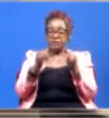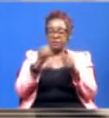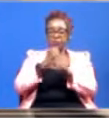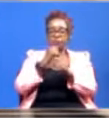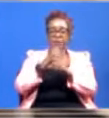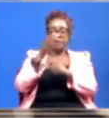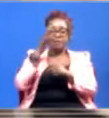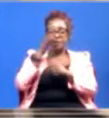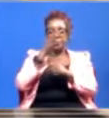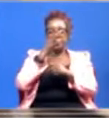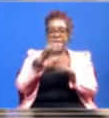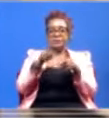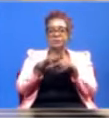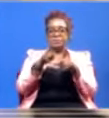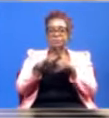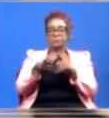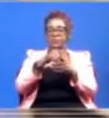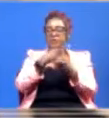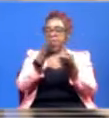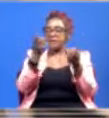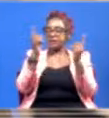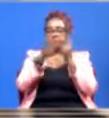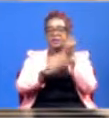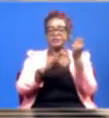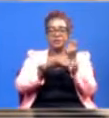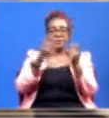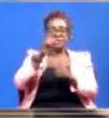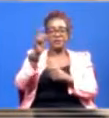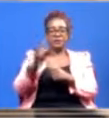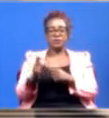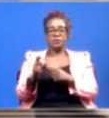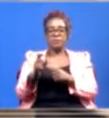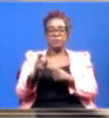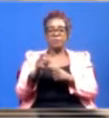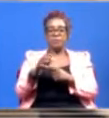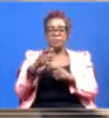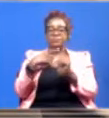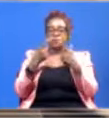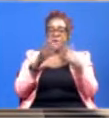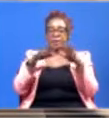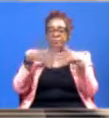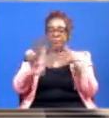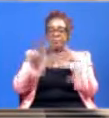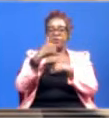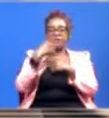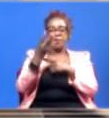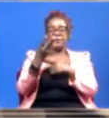Nyeri and in the rest of the country and in the region. The total value of that is about